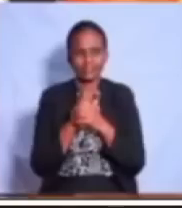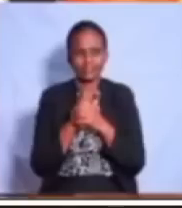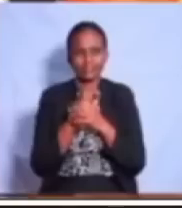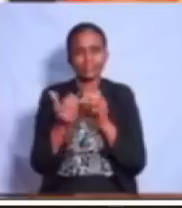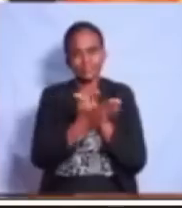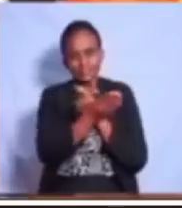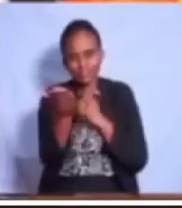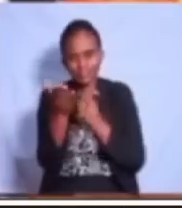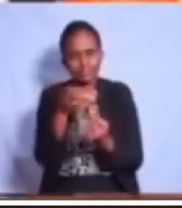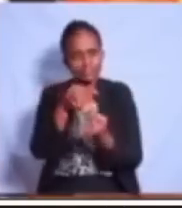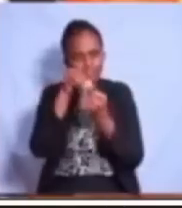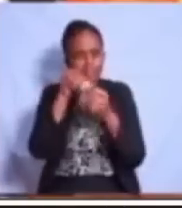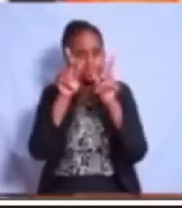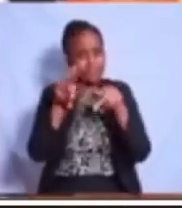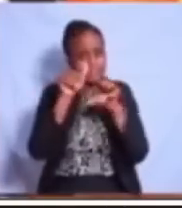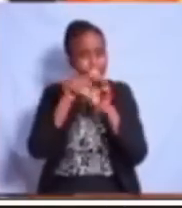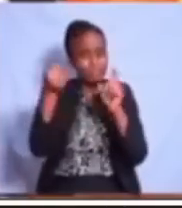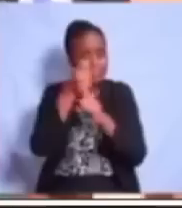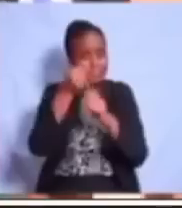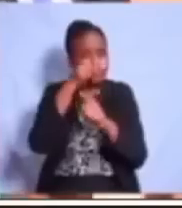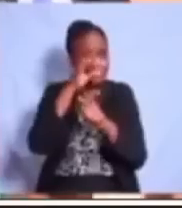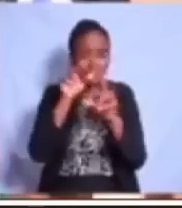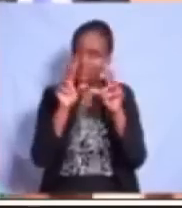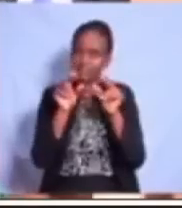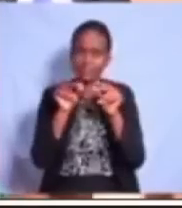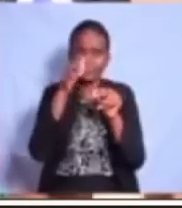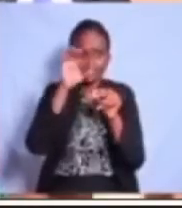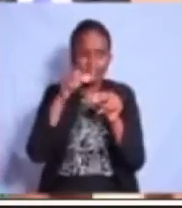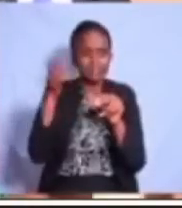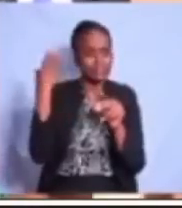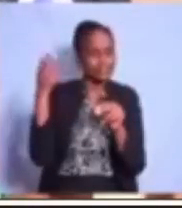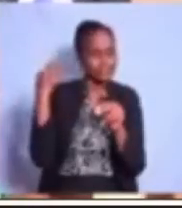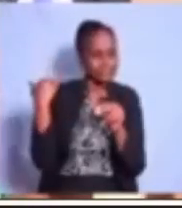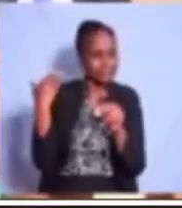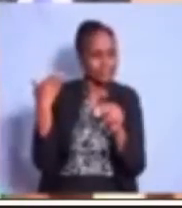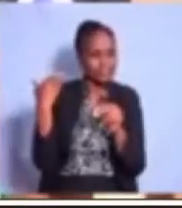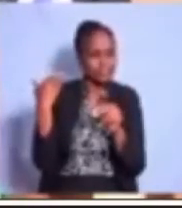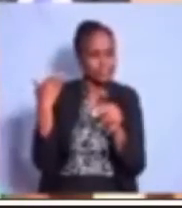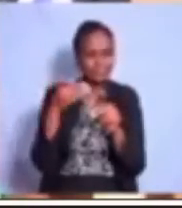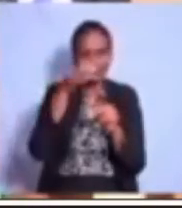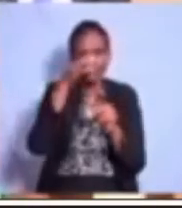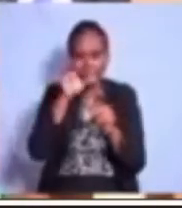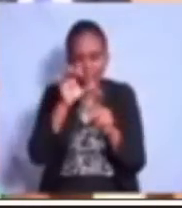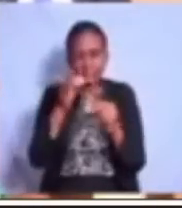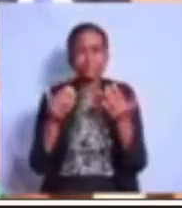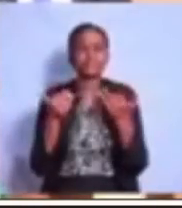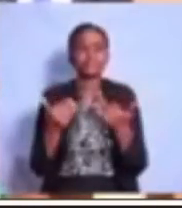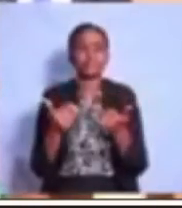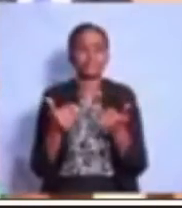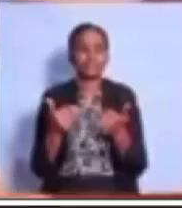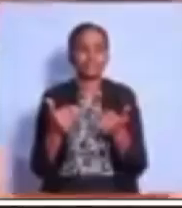There shall be no sacred cows. Corruption of the past, corruptions of the present,